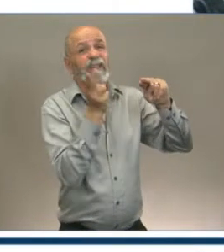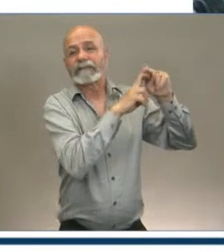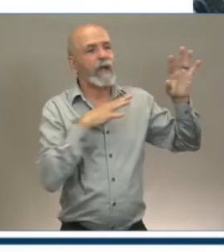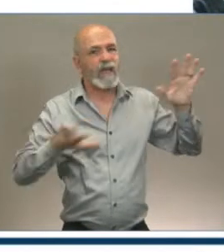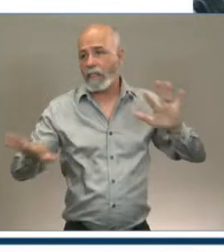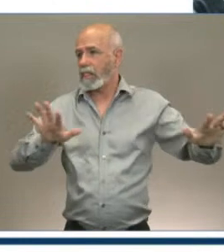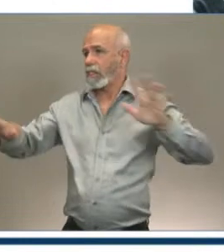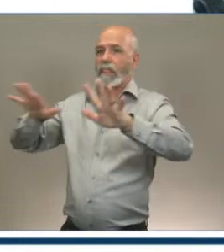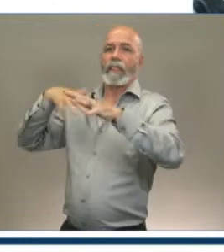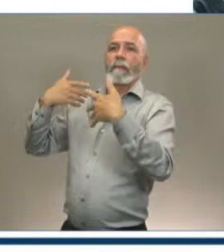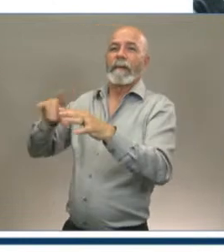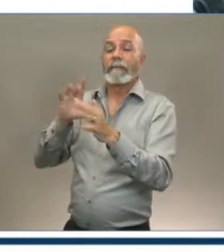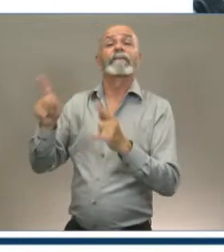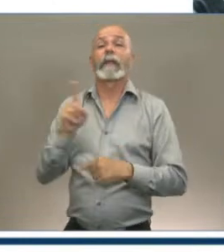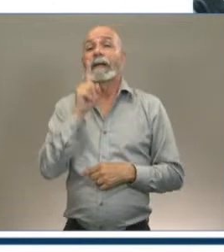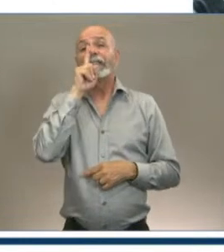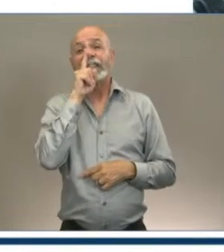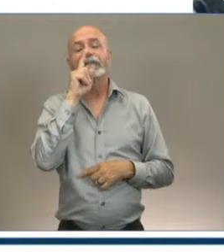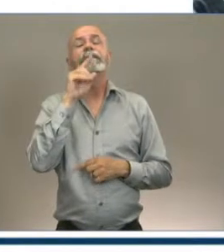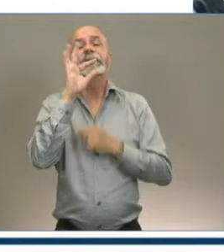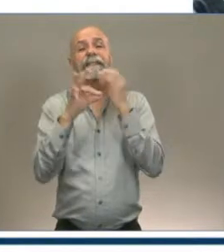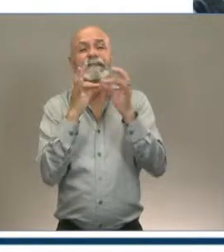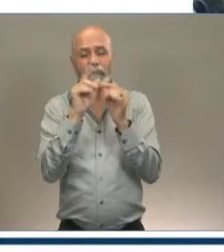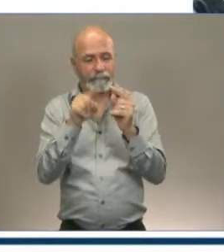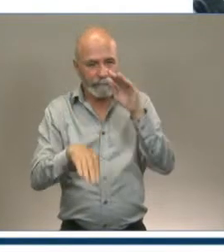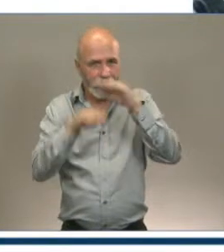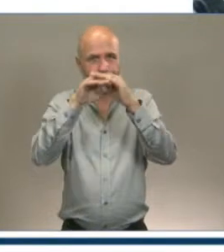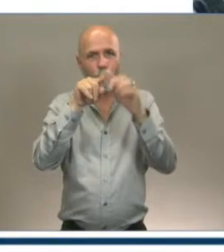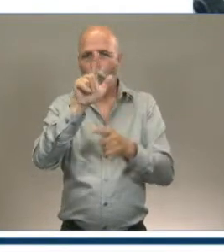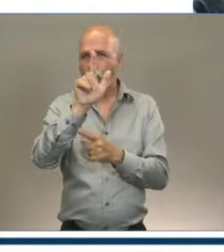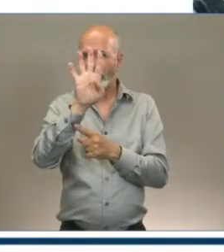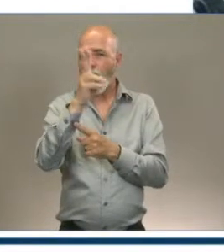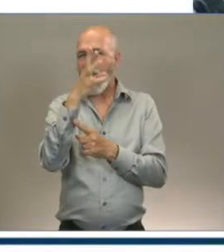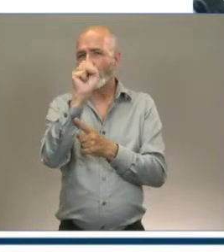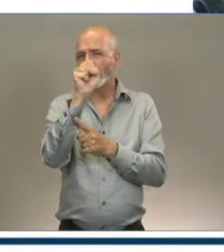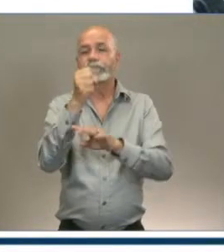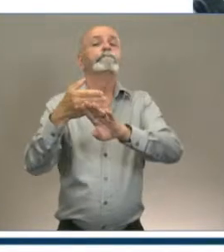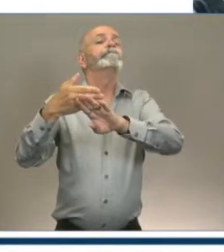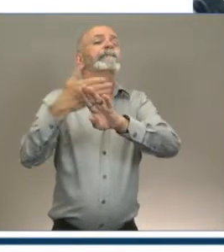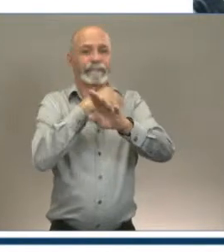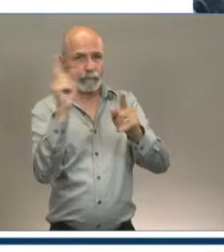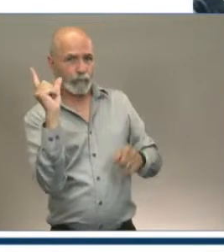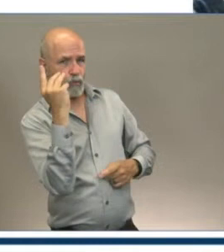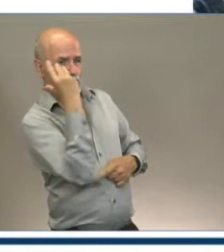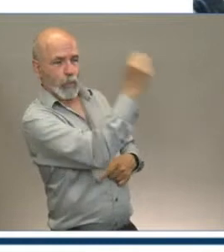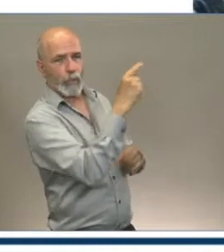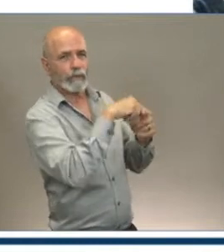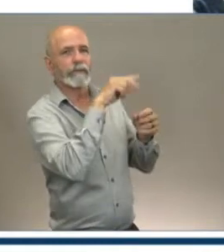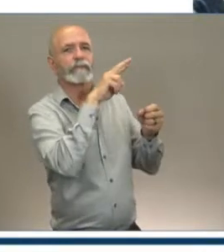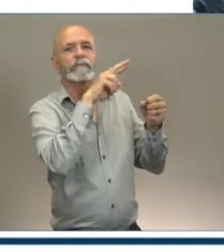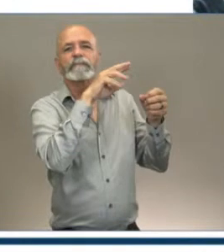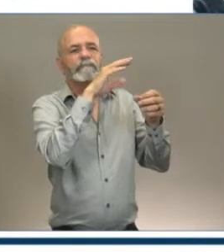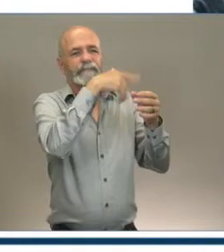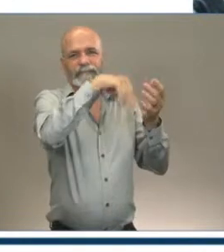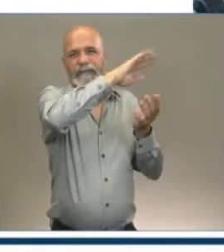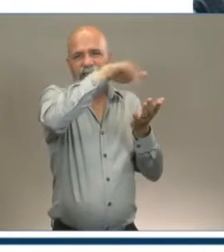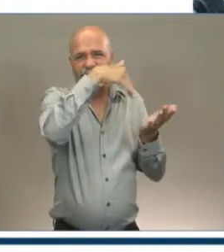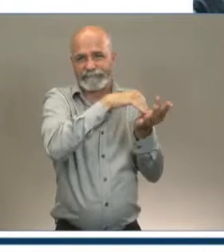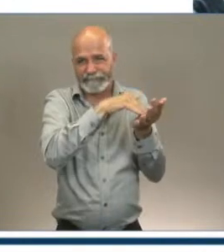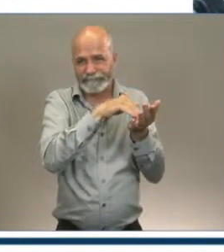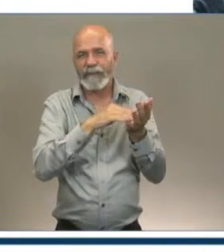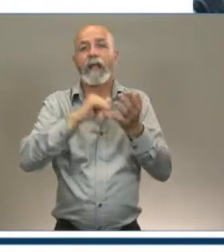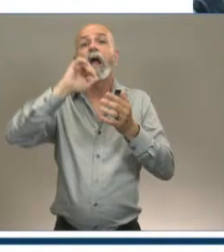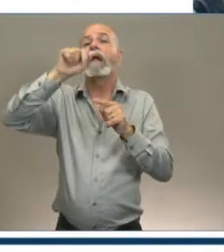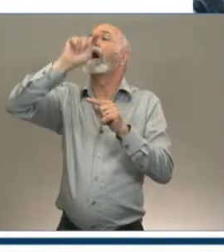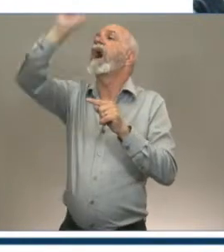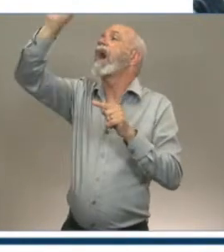is required within 24 hours of a procedure within the central zone and 48 hours within the other zones in the province. It doesn't